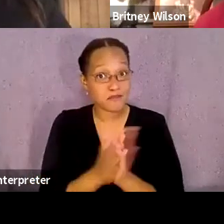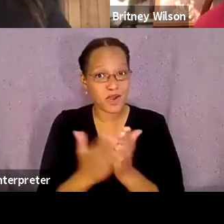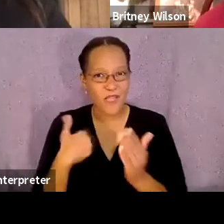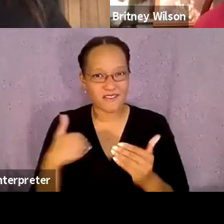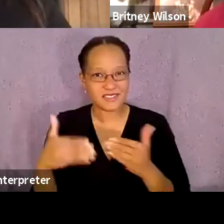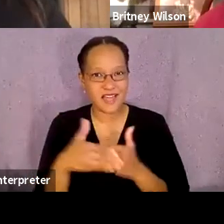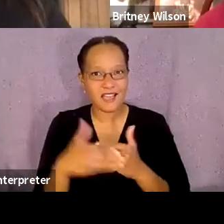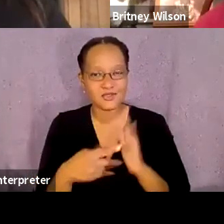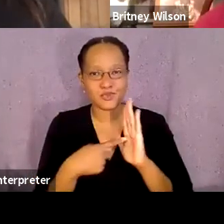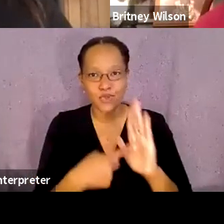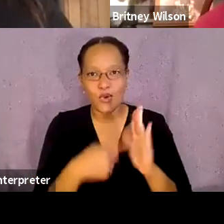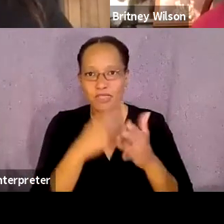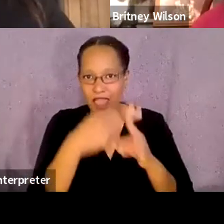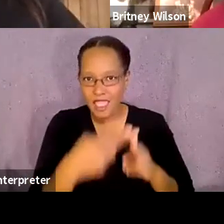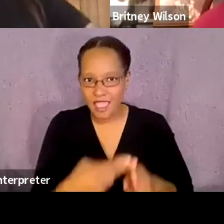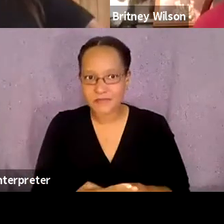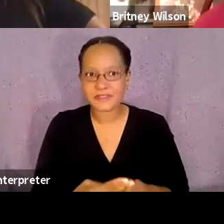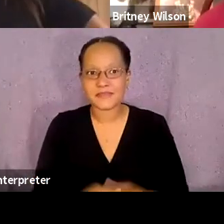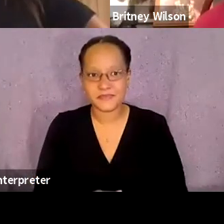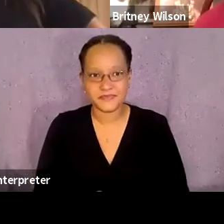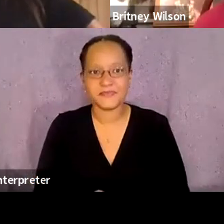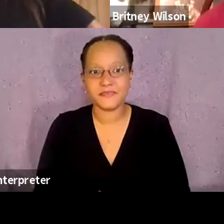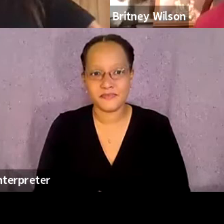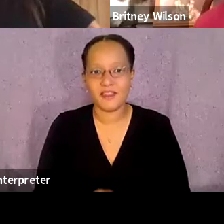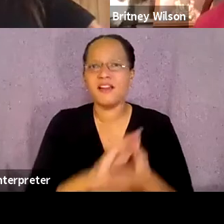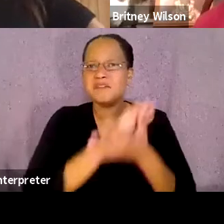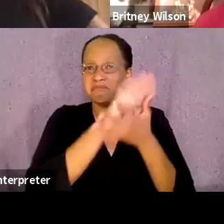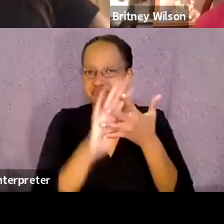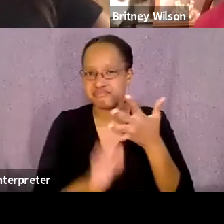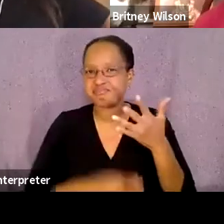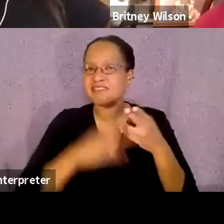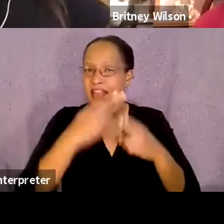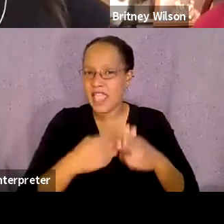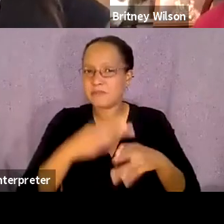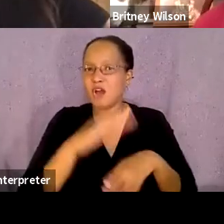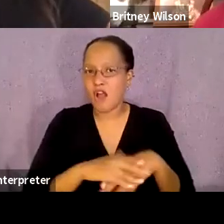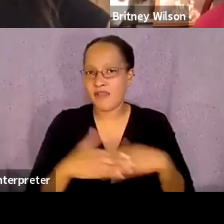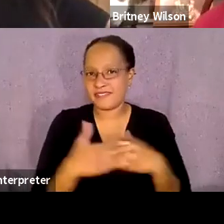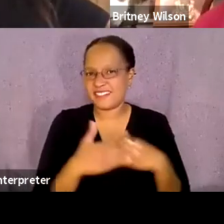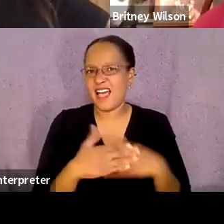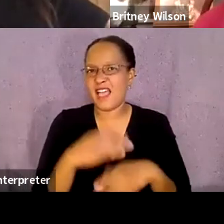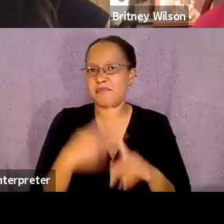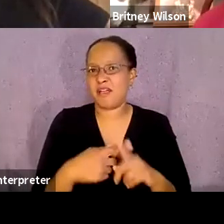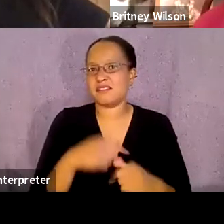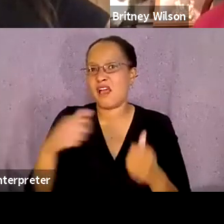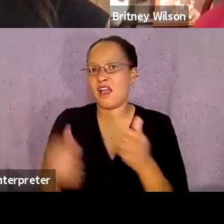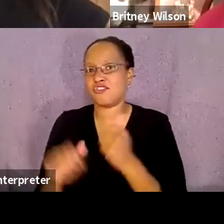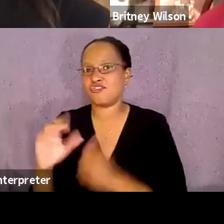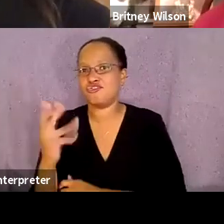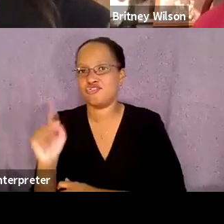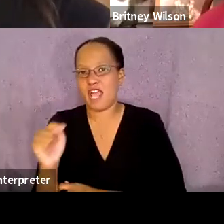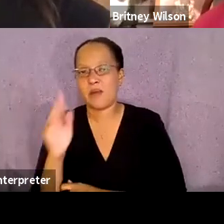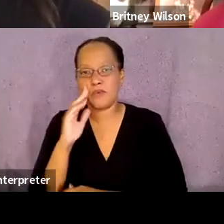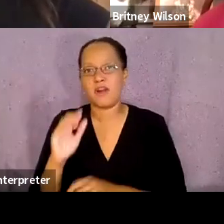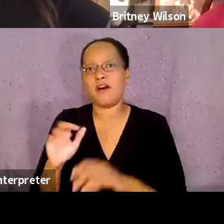that. So I'm gonna read these names and also send them into the chat link